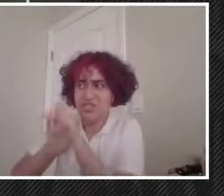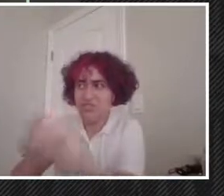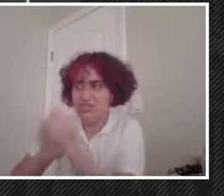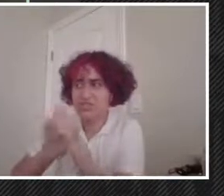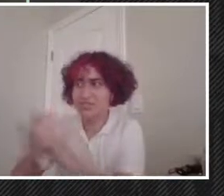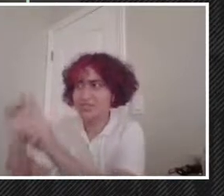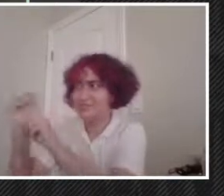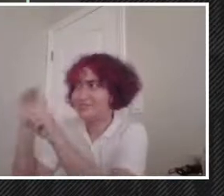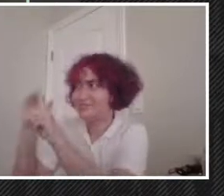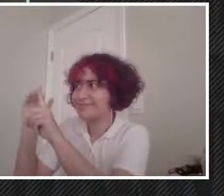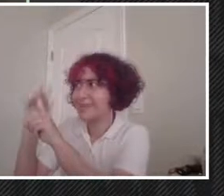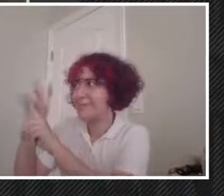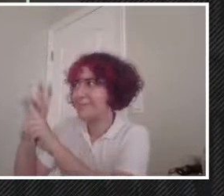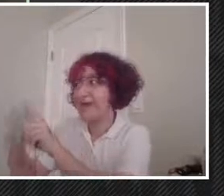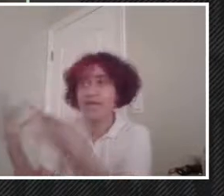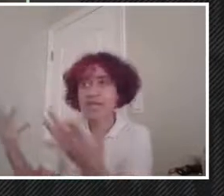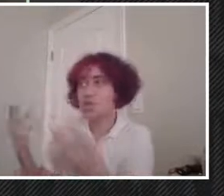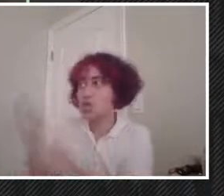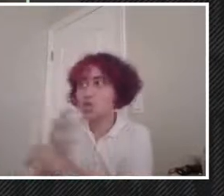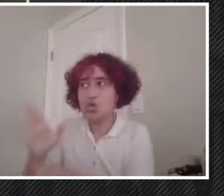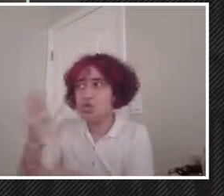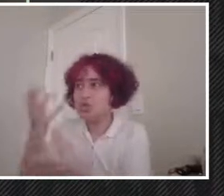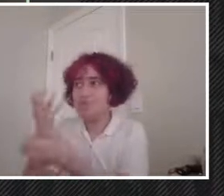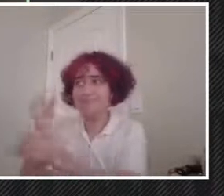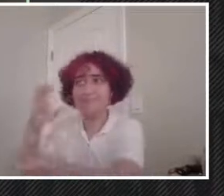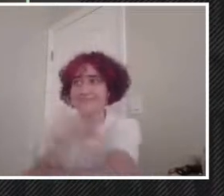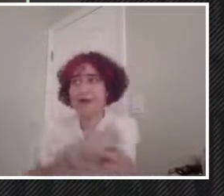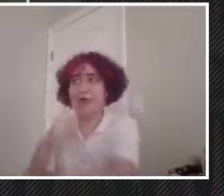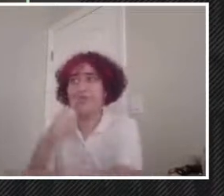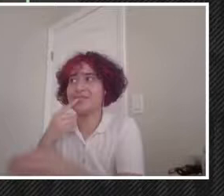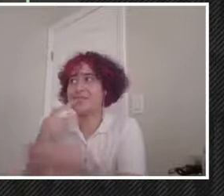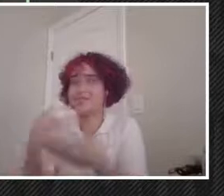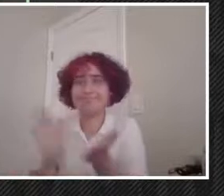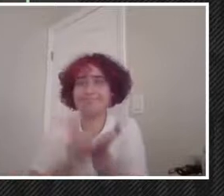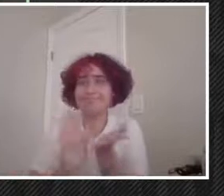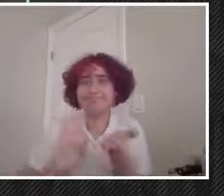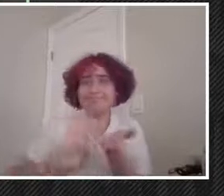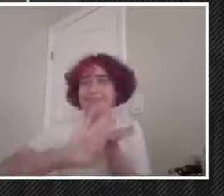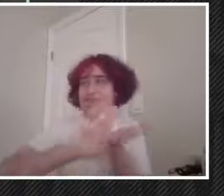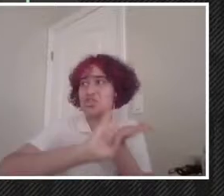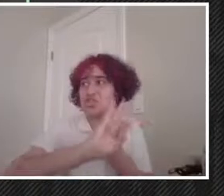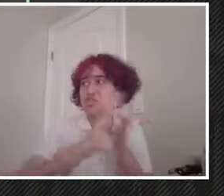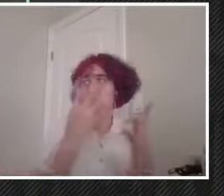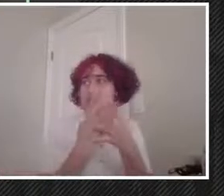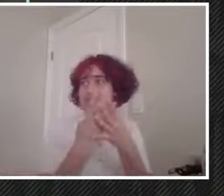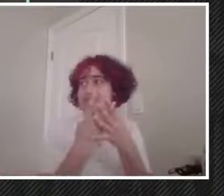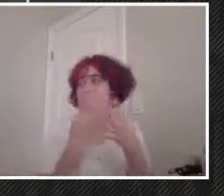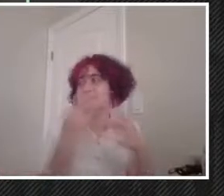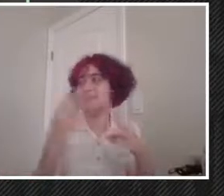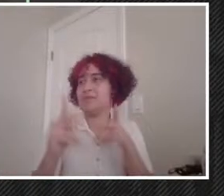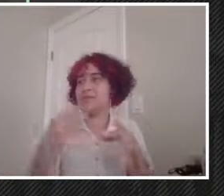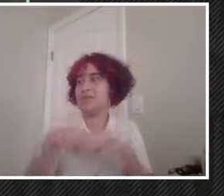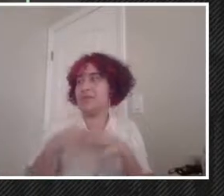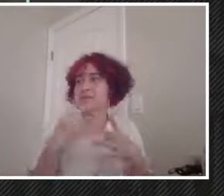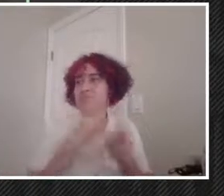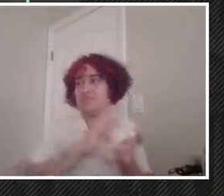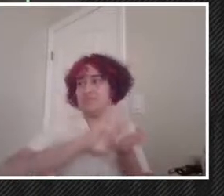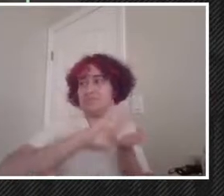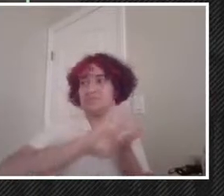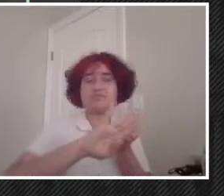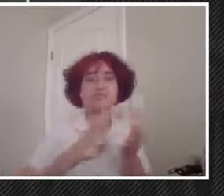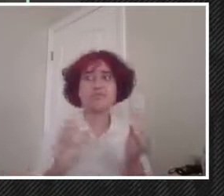presidential pardoning powers, right? So that's what we talk about, like the accountability and the movement, keeping that energy